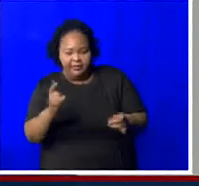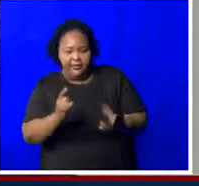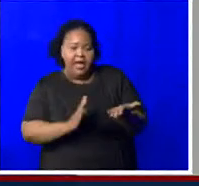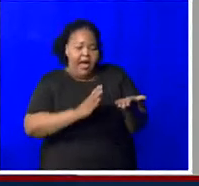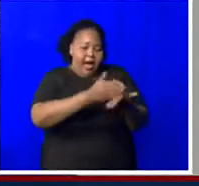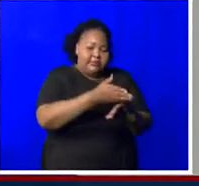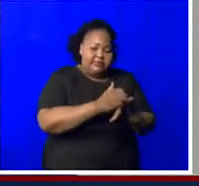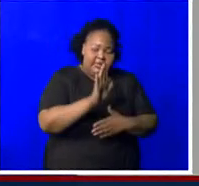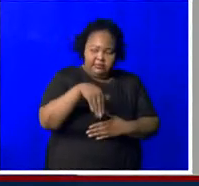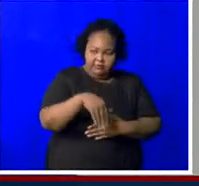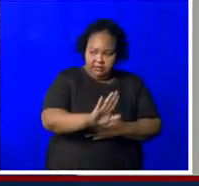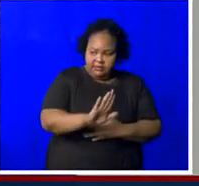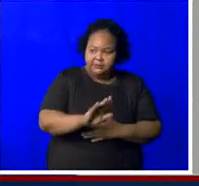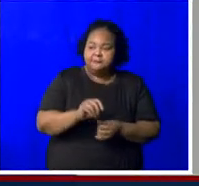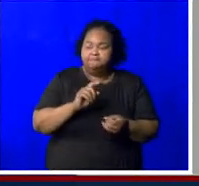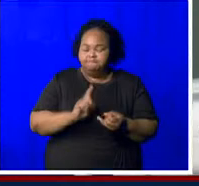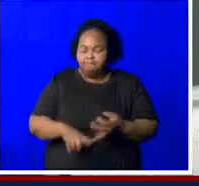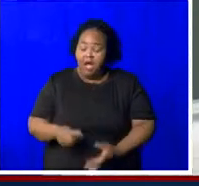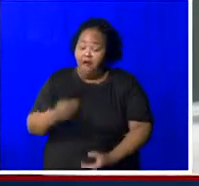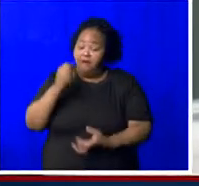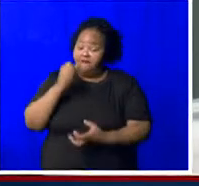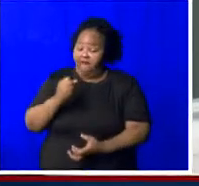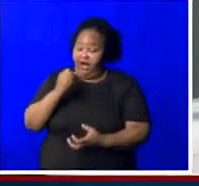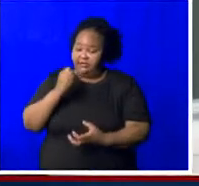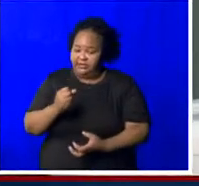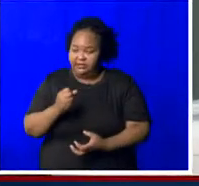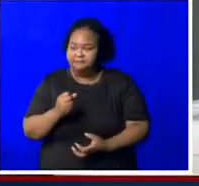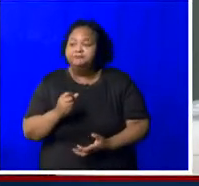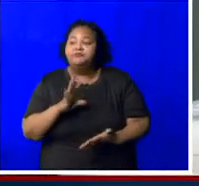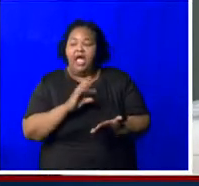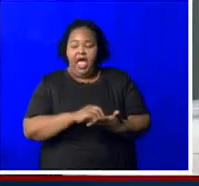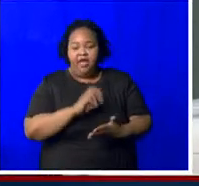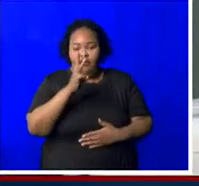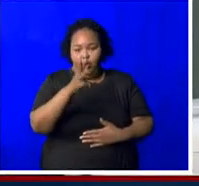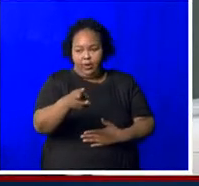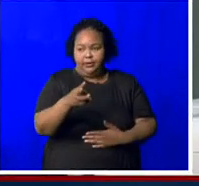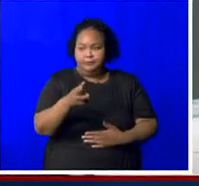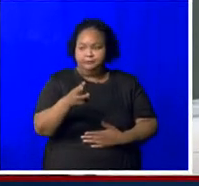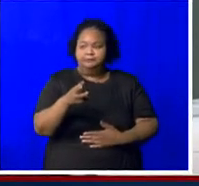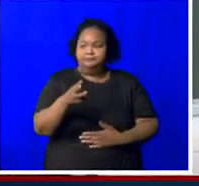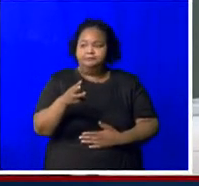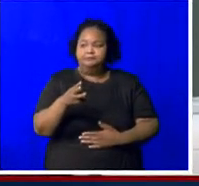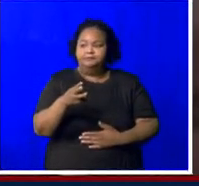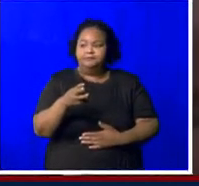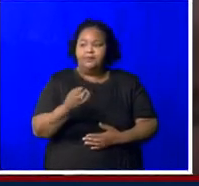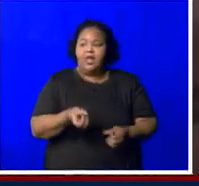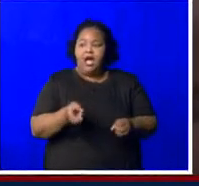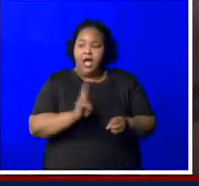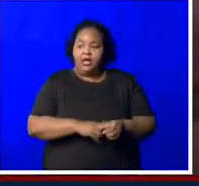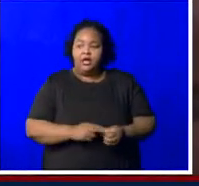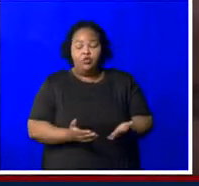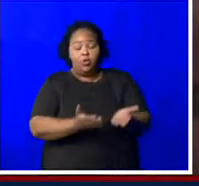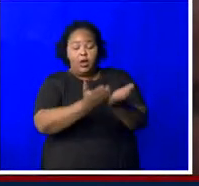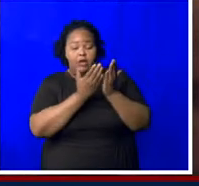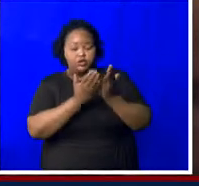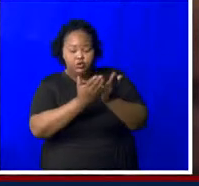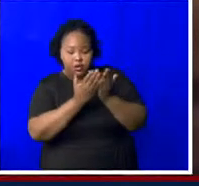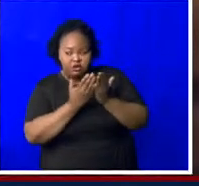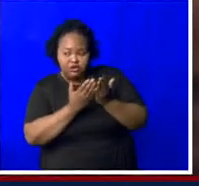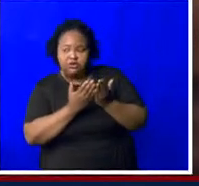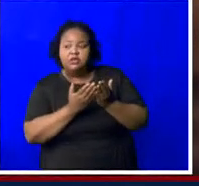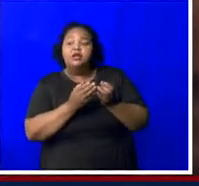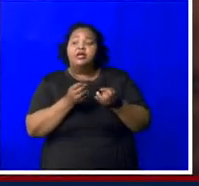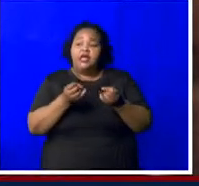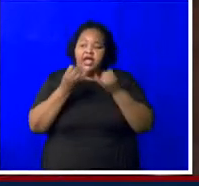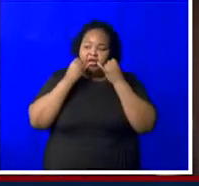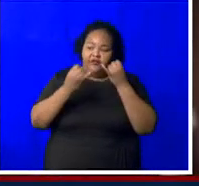essential health services and health workforce, as well as access to education and